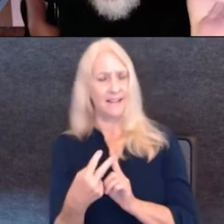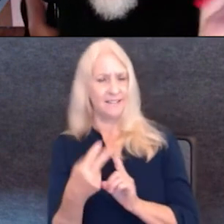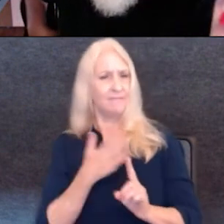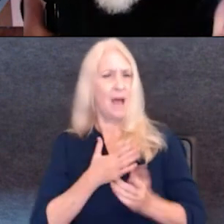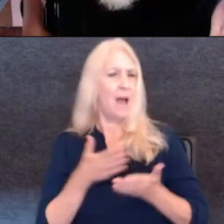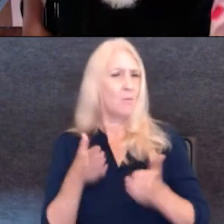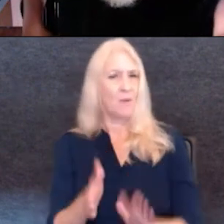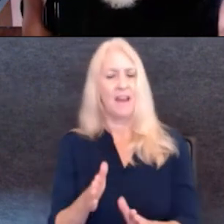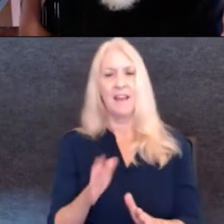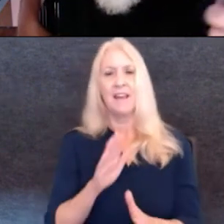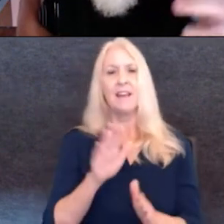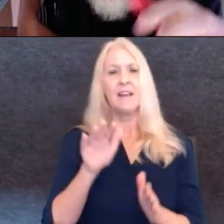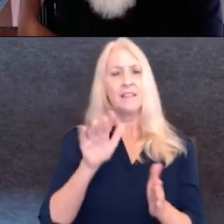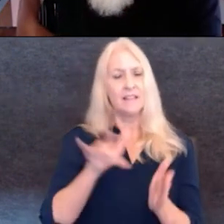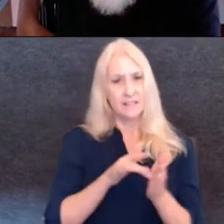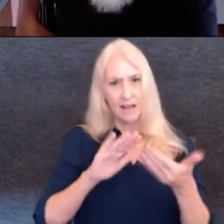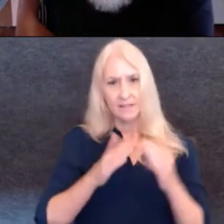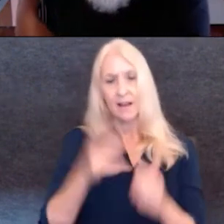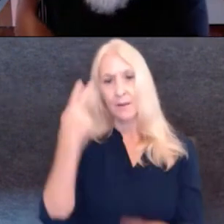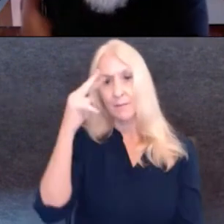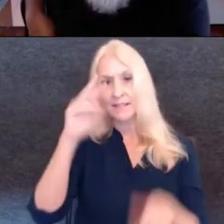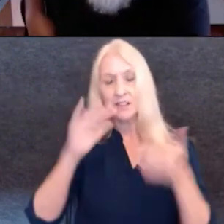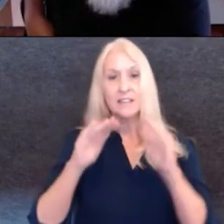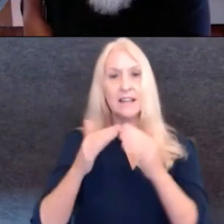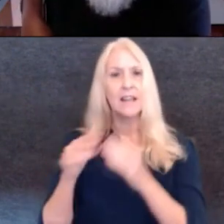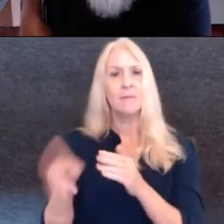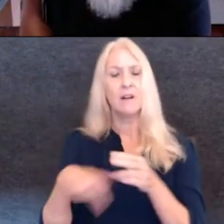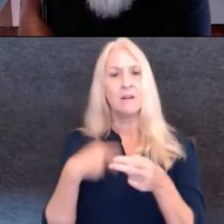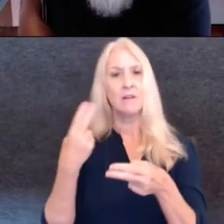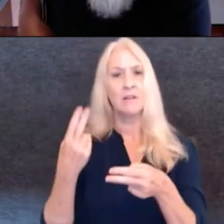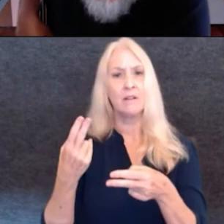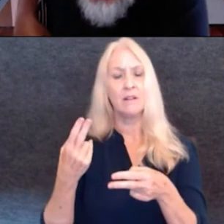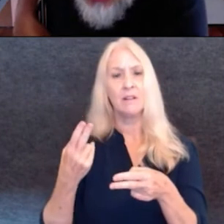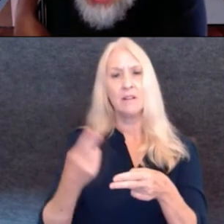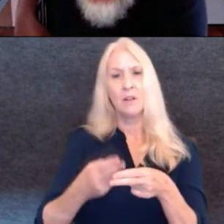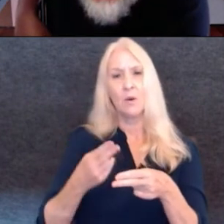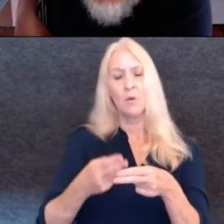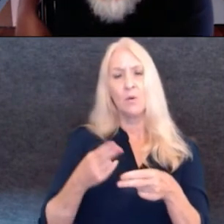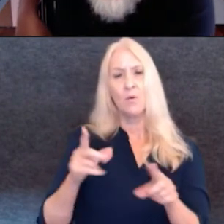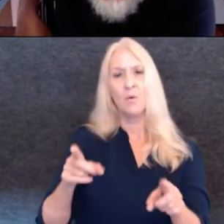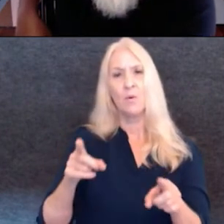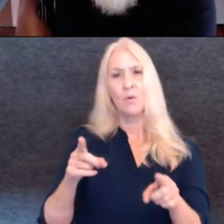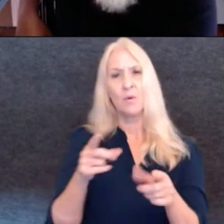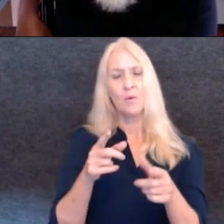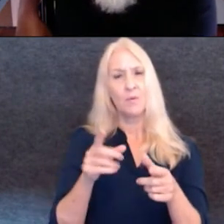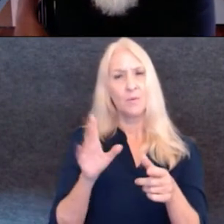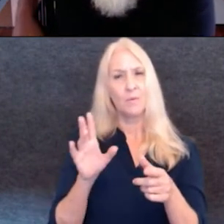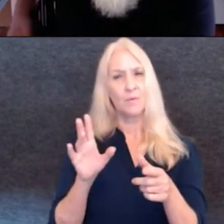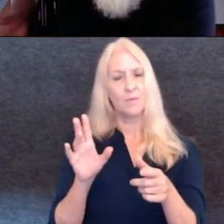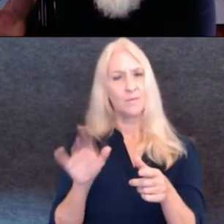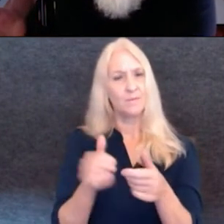the downtown of Mexico City was based on top what was called the old Tenochtitlan, which was the head of the Aztec Empire.